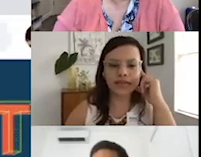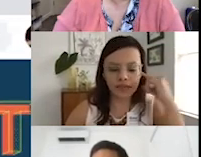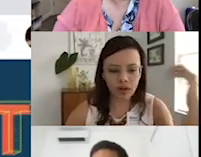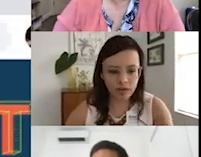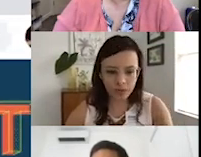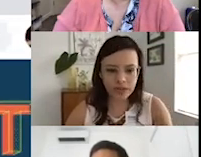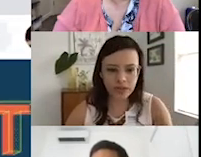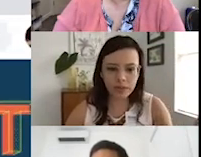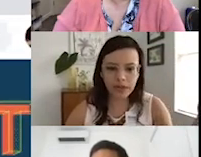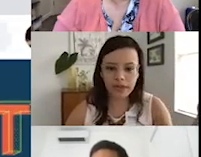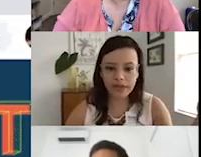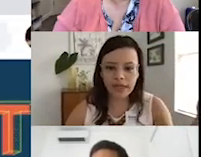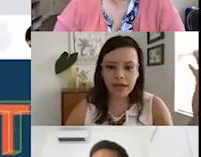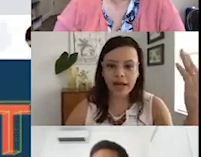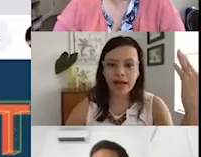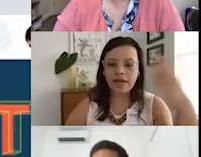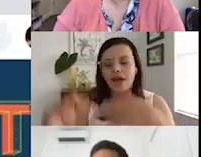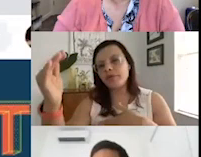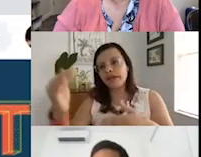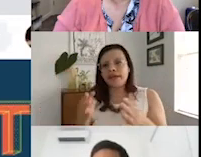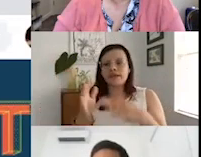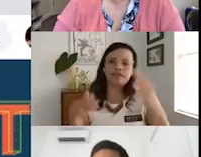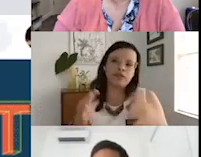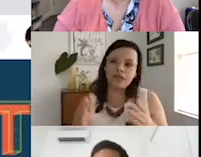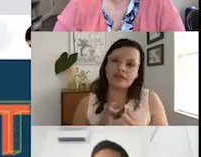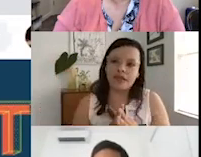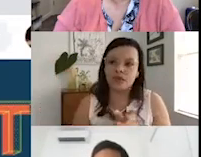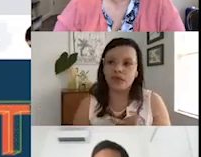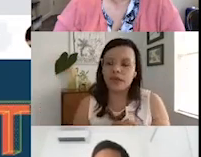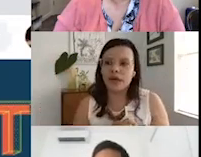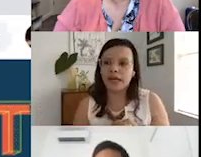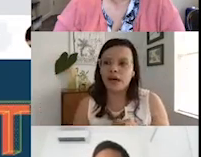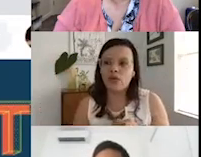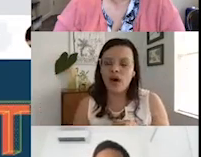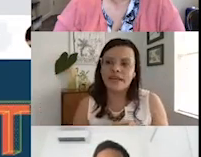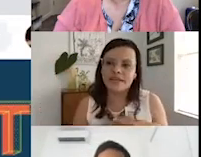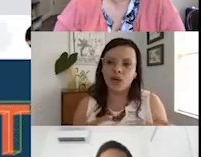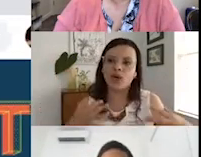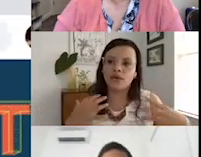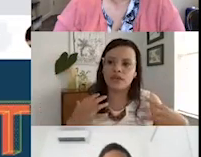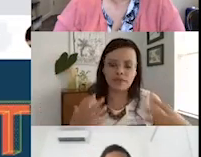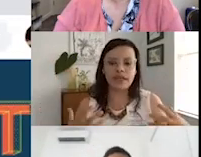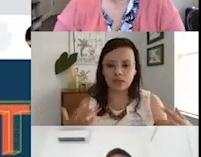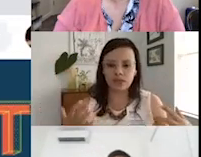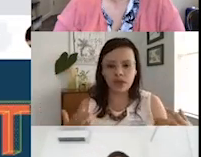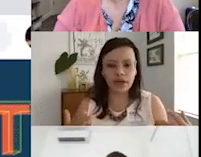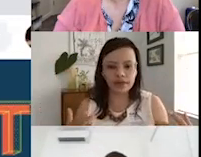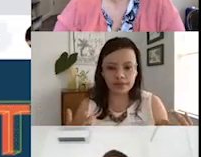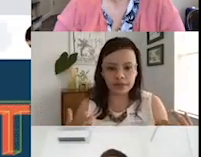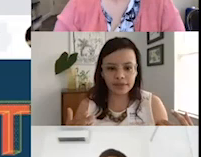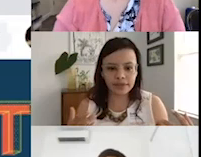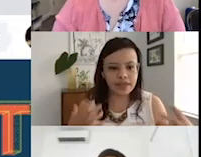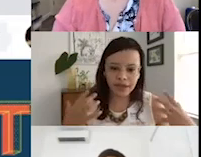get involved with this topic, you have provided a few things that you read, but what is a good space to